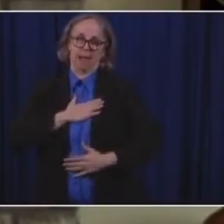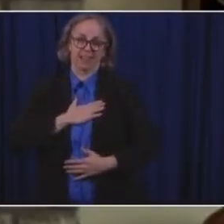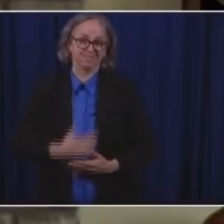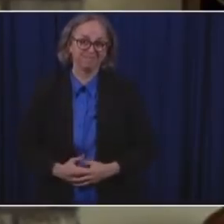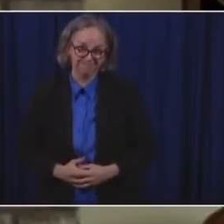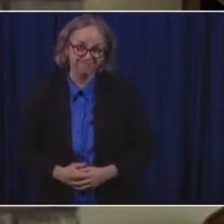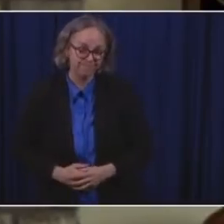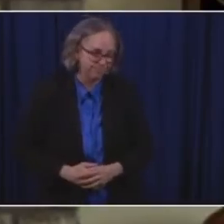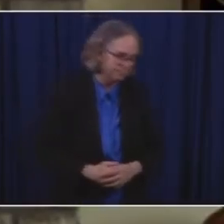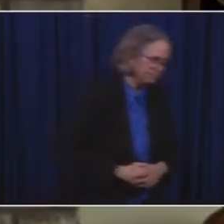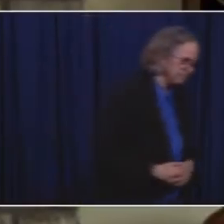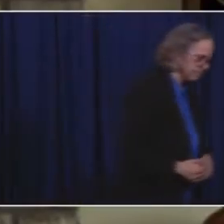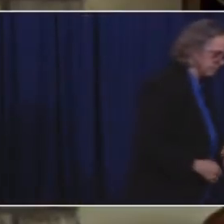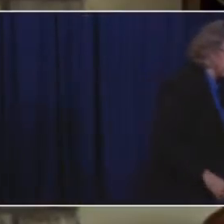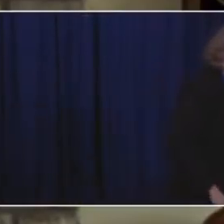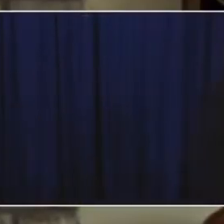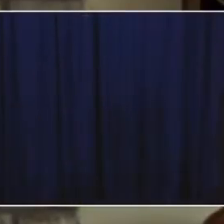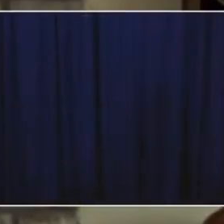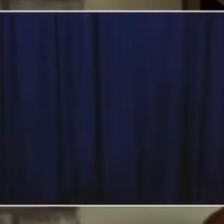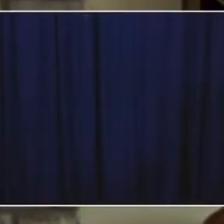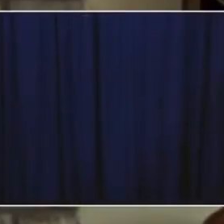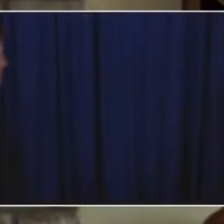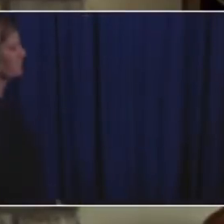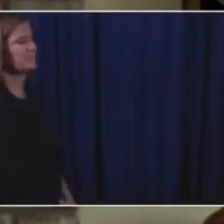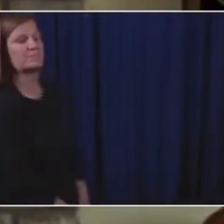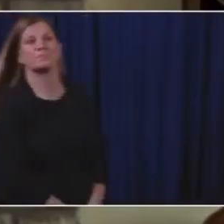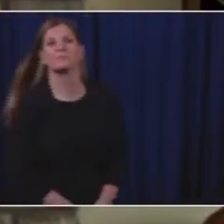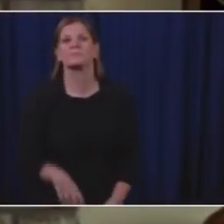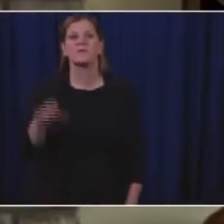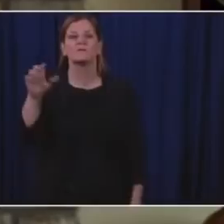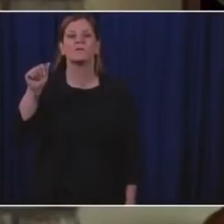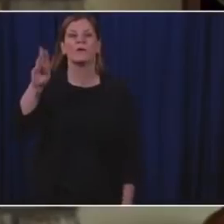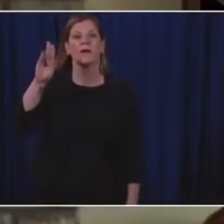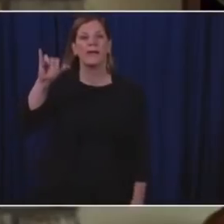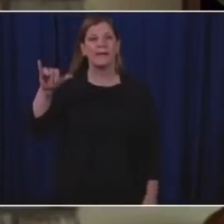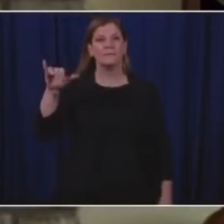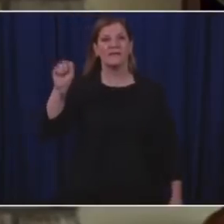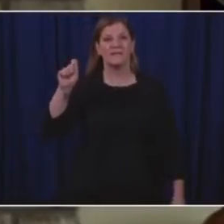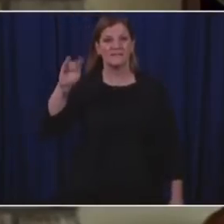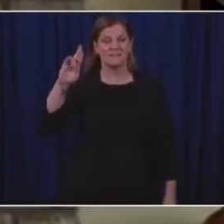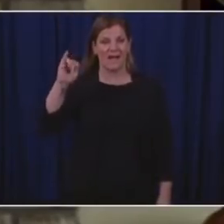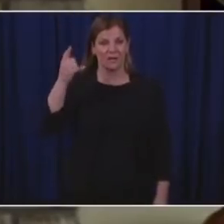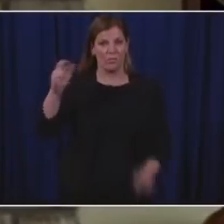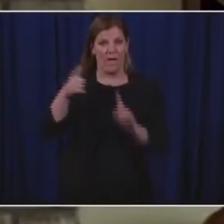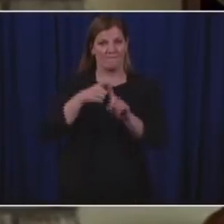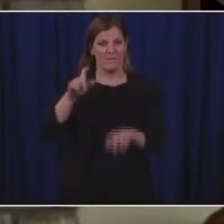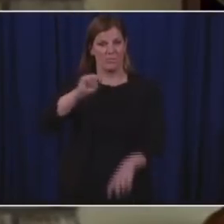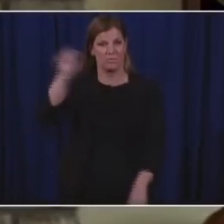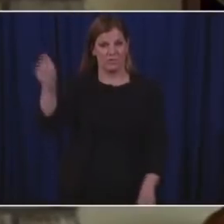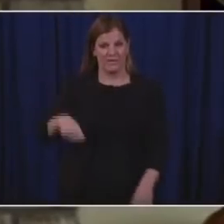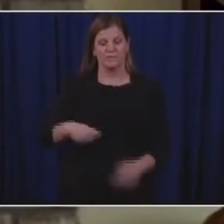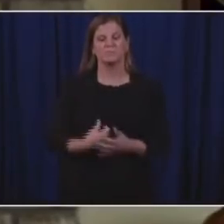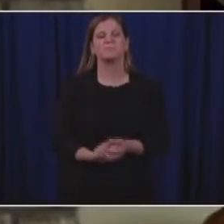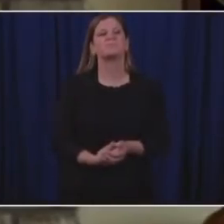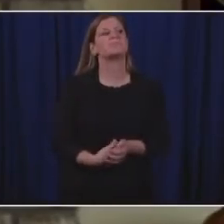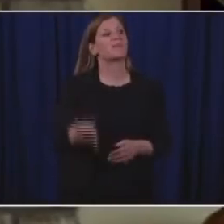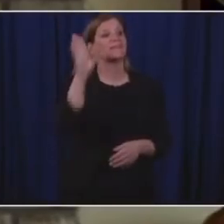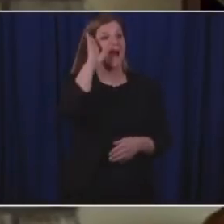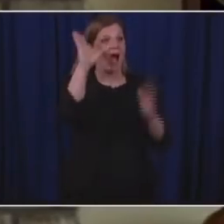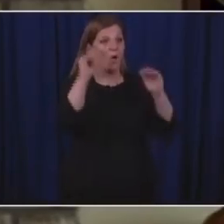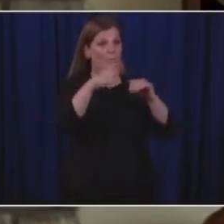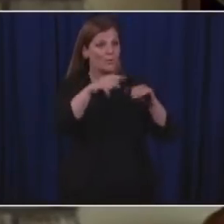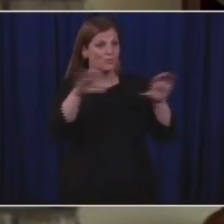Next question is from Amy Steigerwald at WTOL in Toledo. Hi, Governor. Hope you're doing well. My question